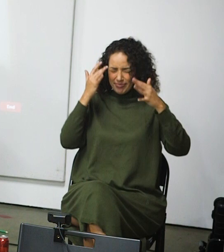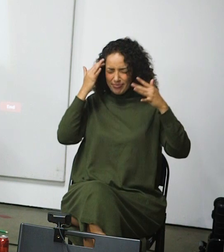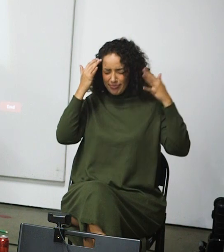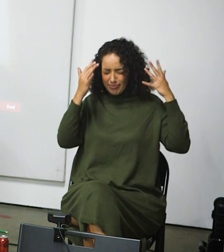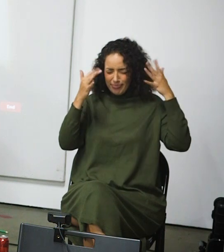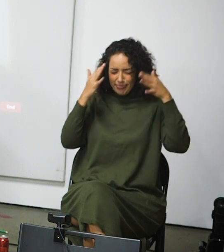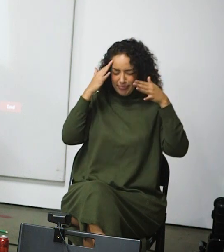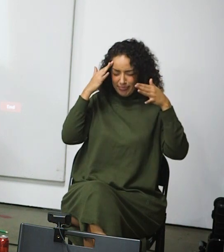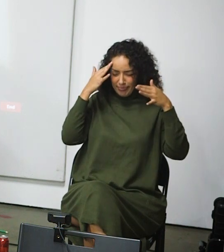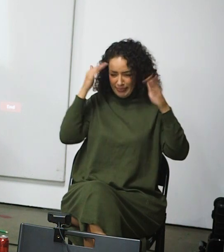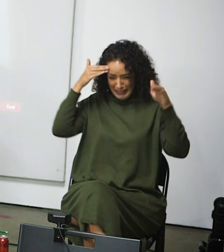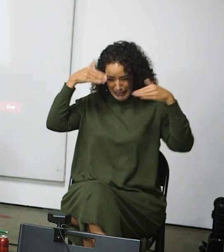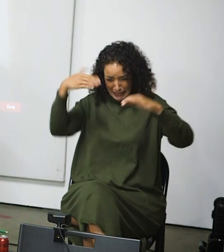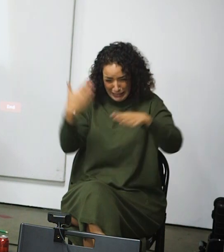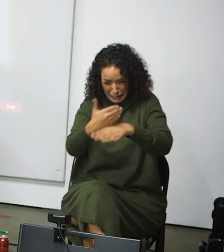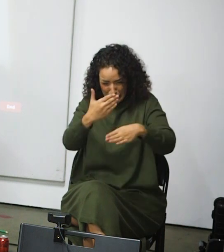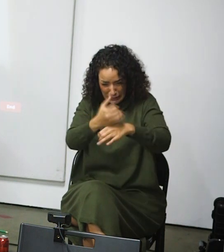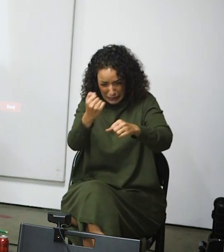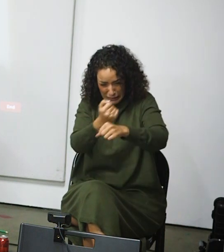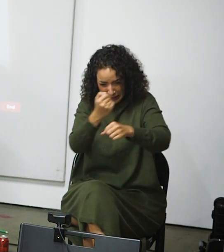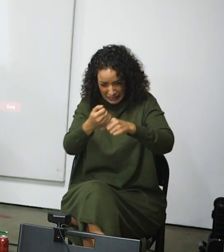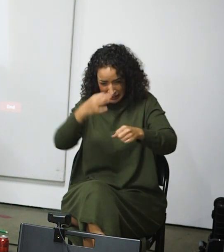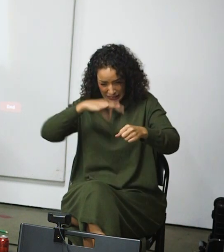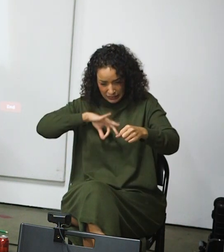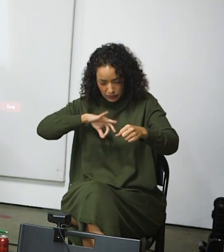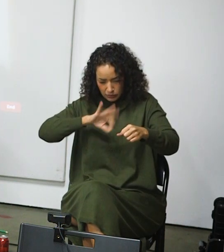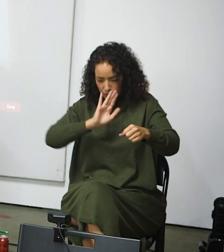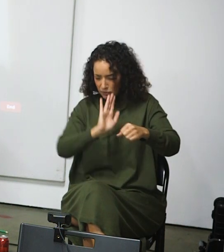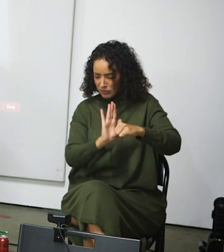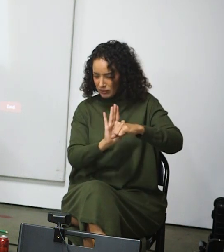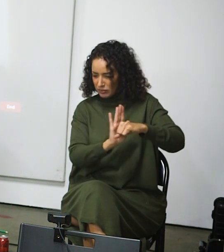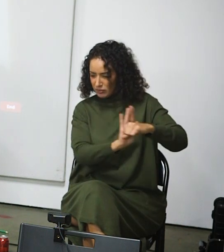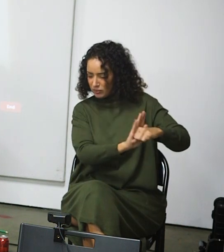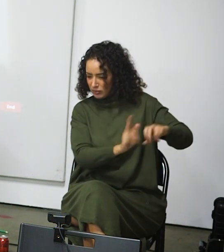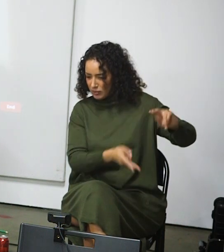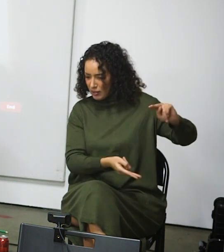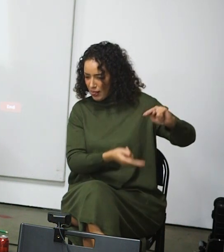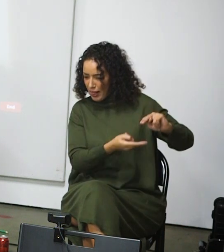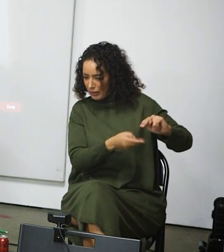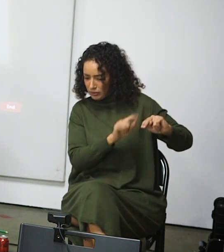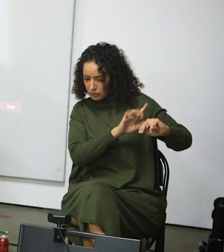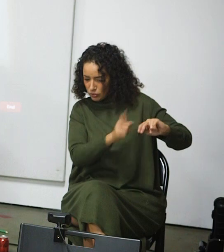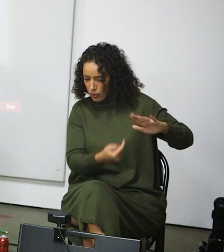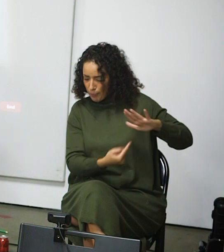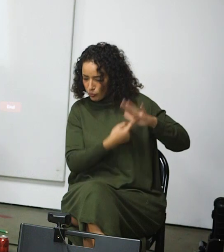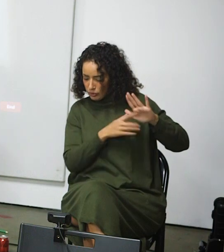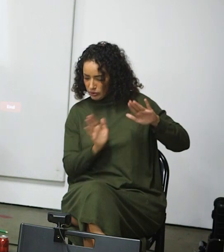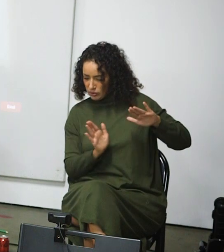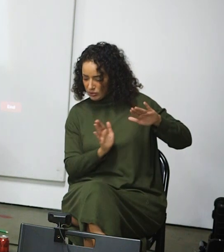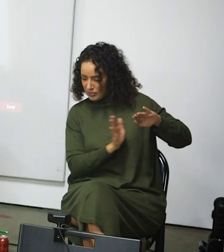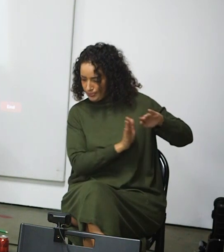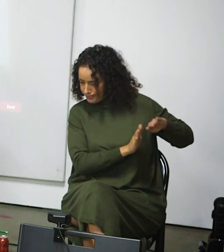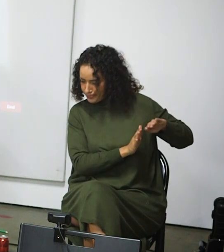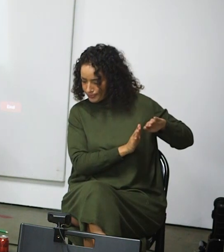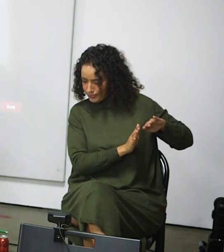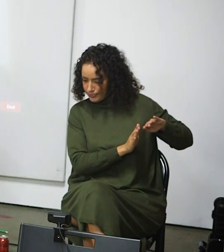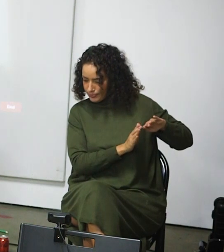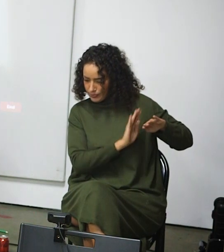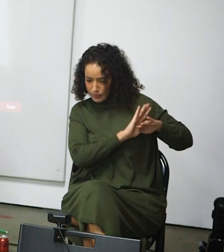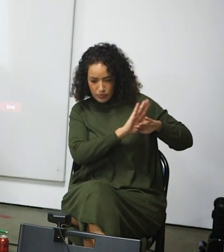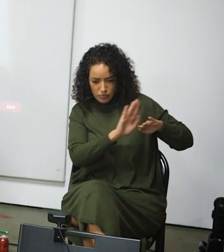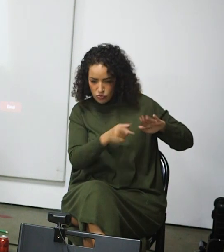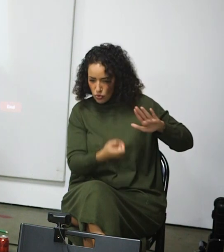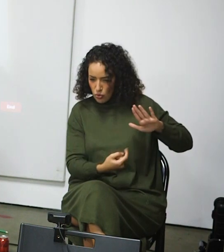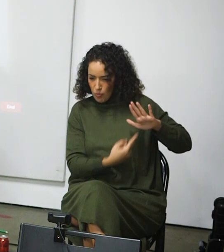less productivity. You know, how to feel like that's like a basic, not not